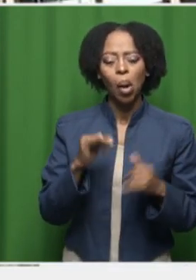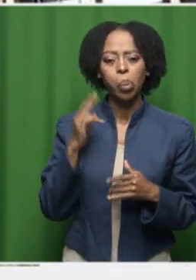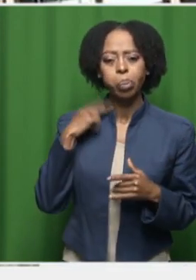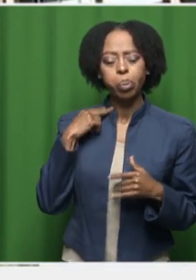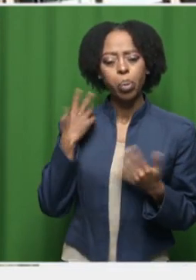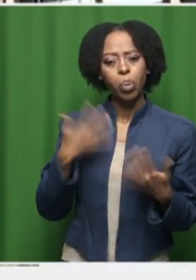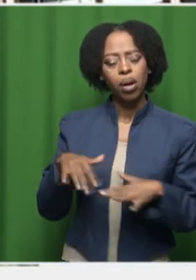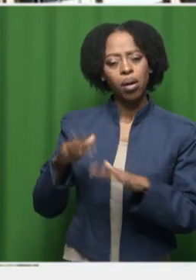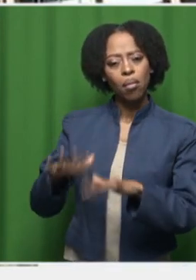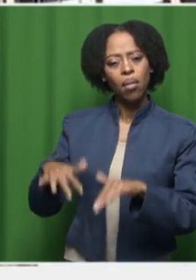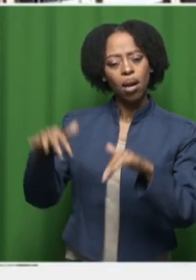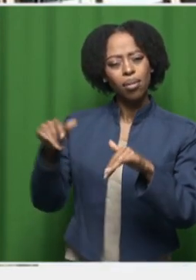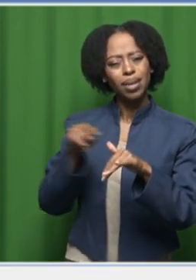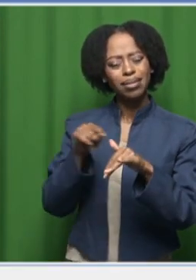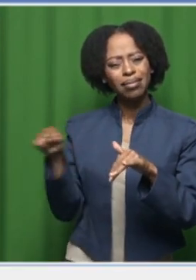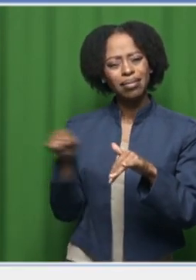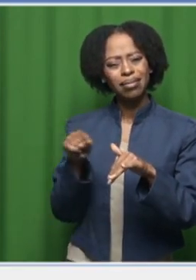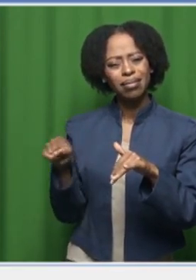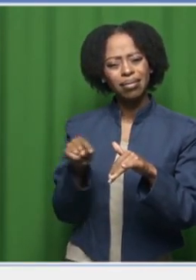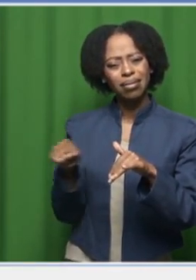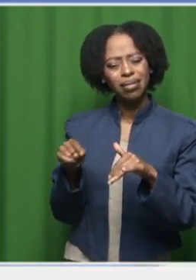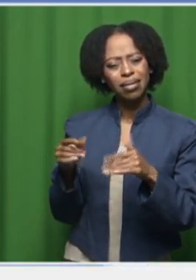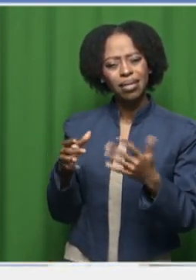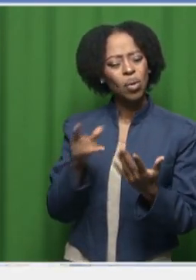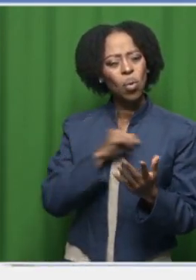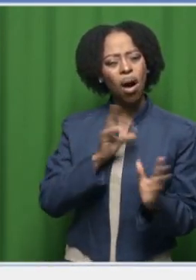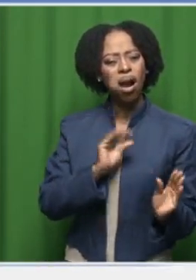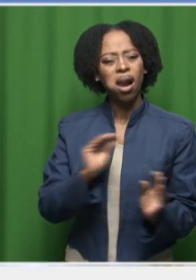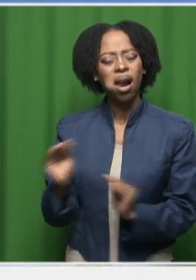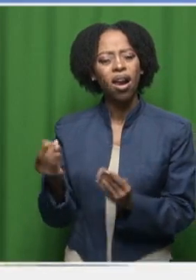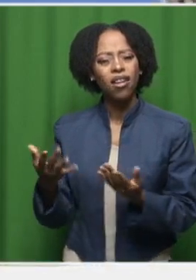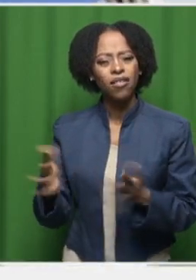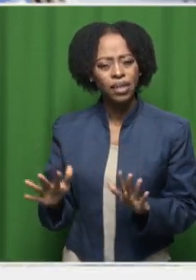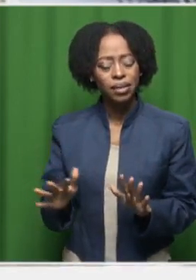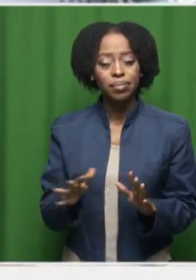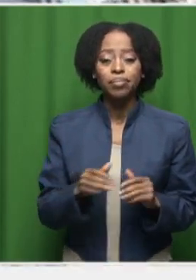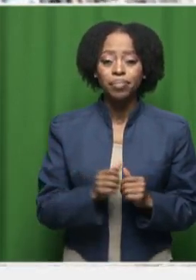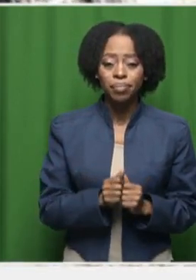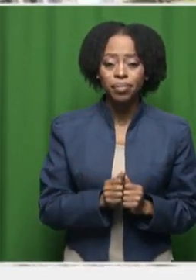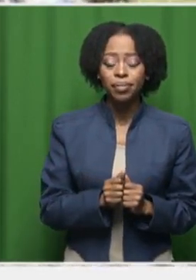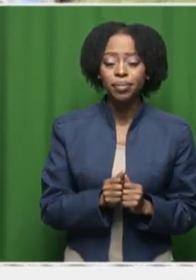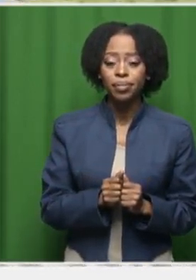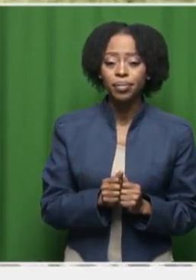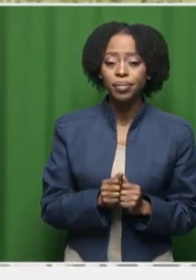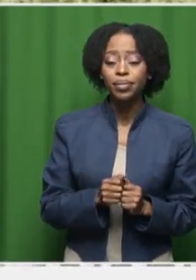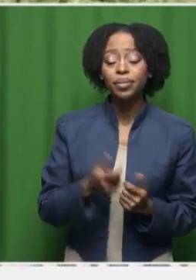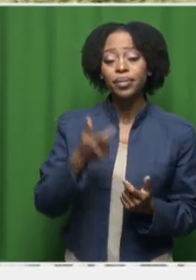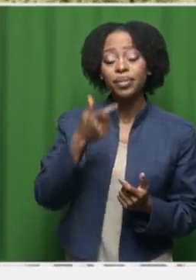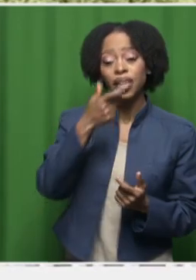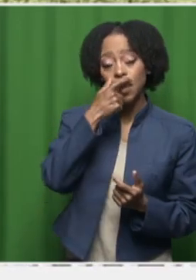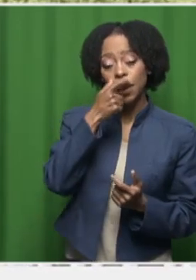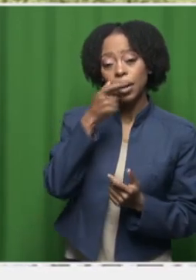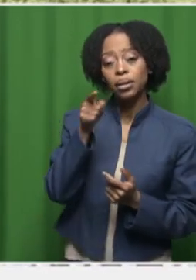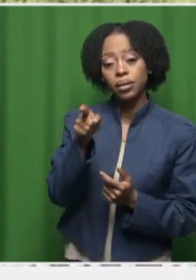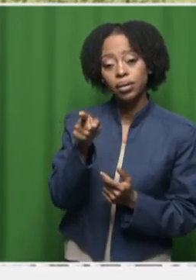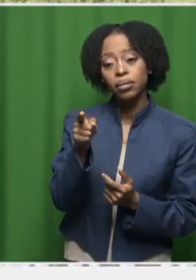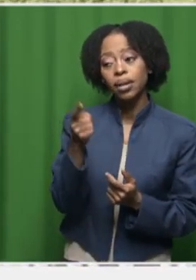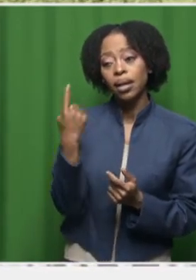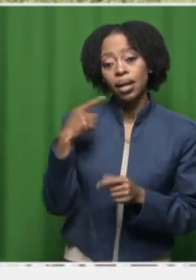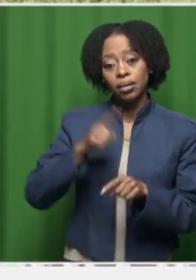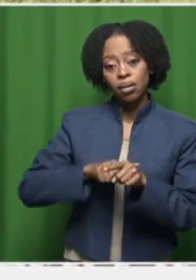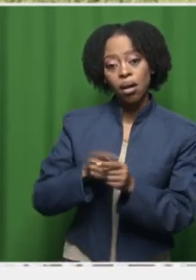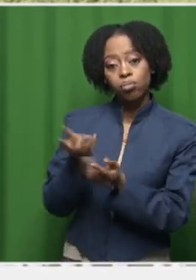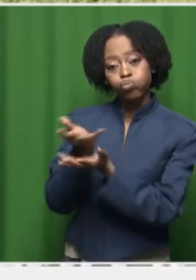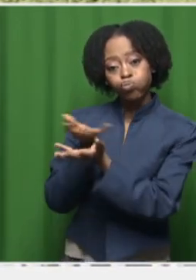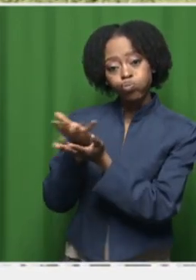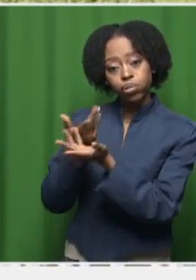by Parliament itself in taking its time. This is also a response that we got from the president in us corresponding to